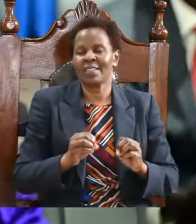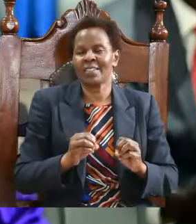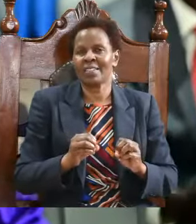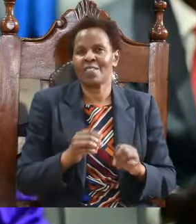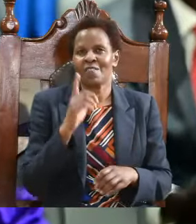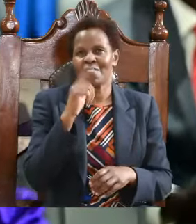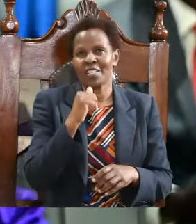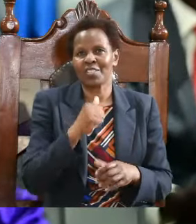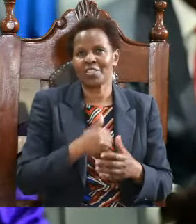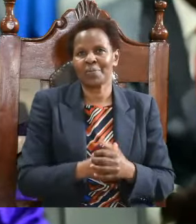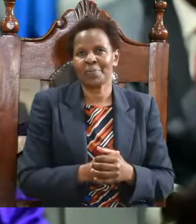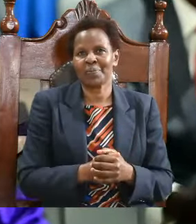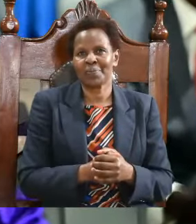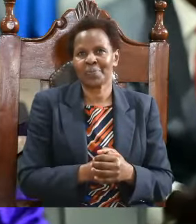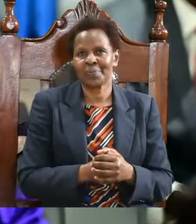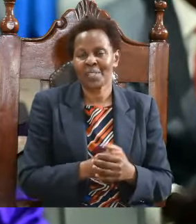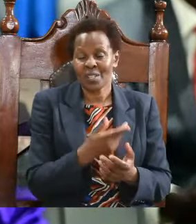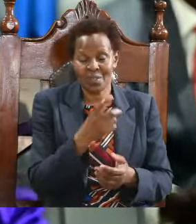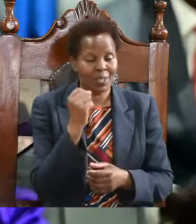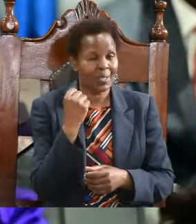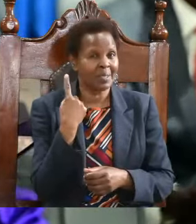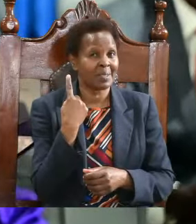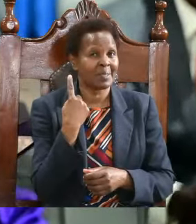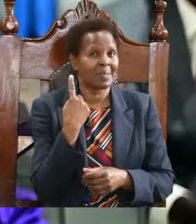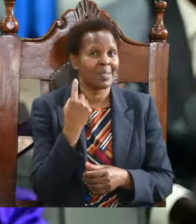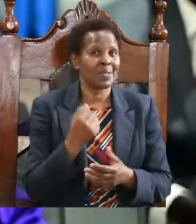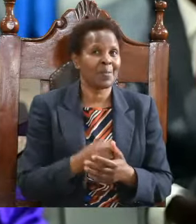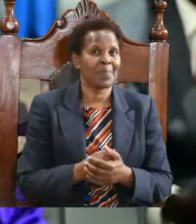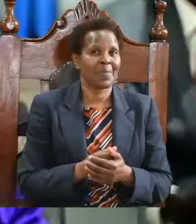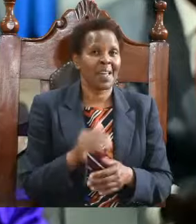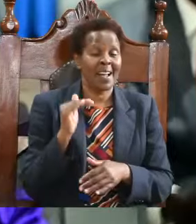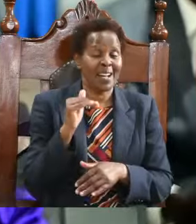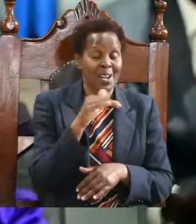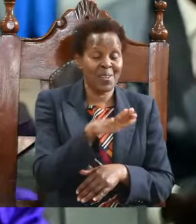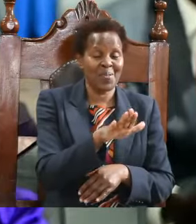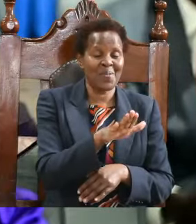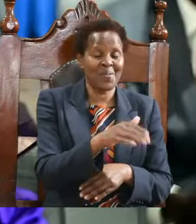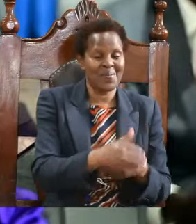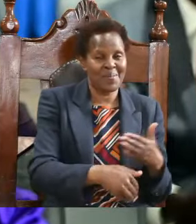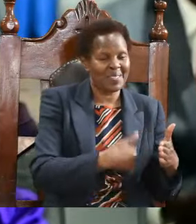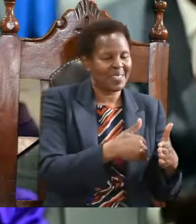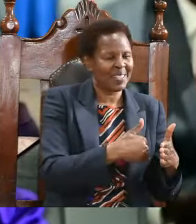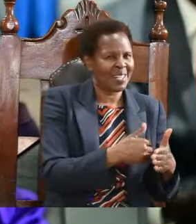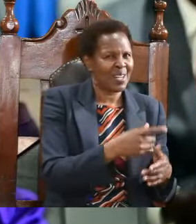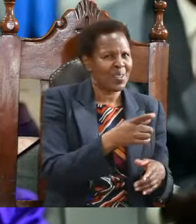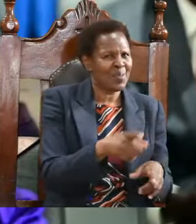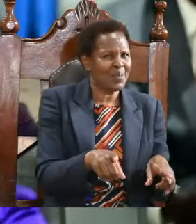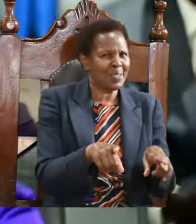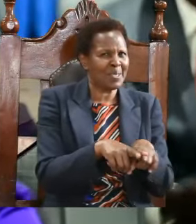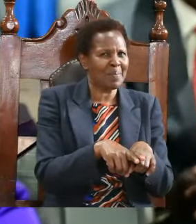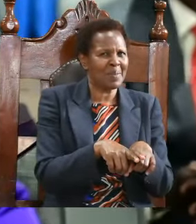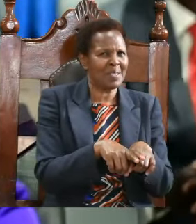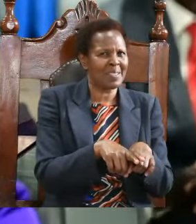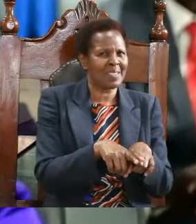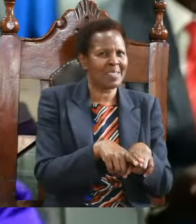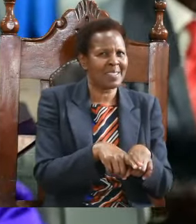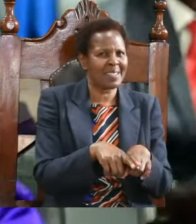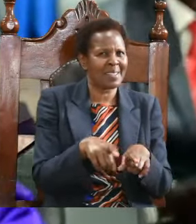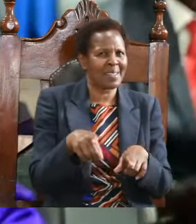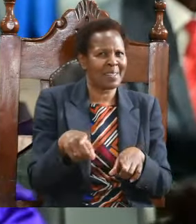Hello? Are you listening? Uliza neighbor, wewe ni kama huko tunasema.